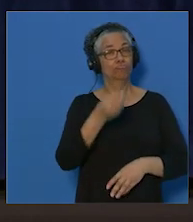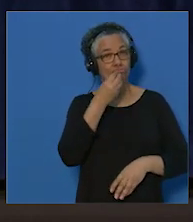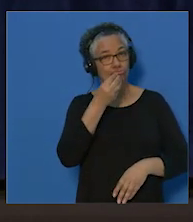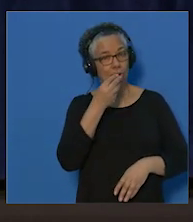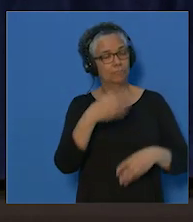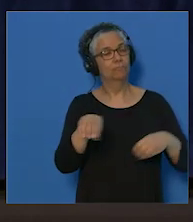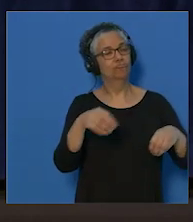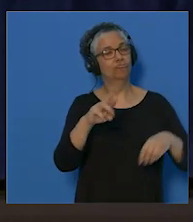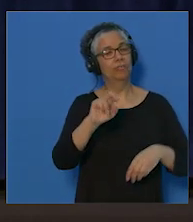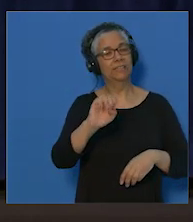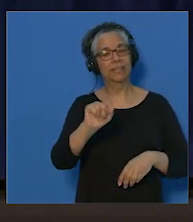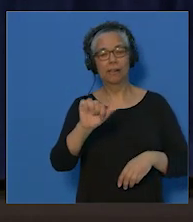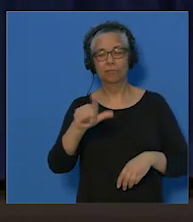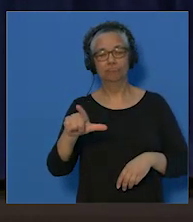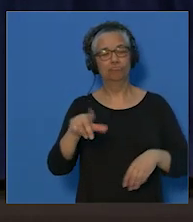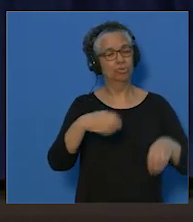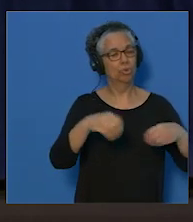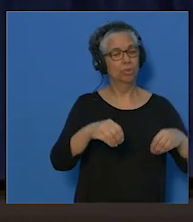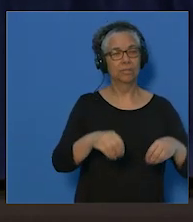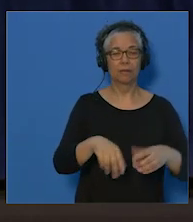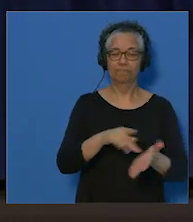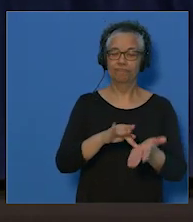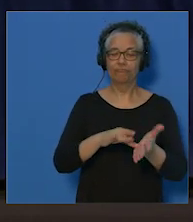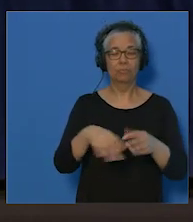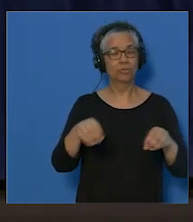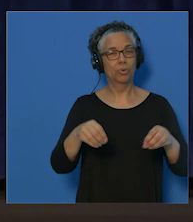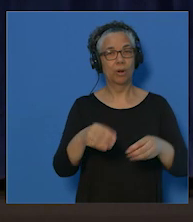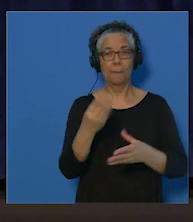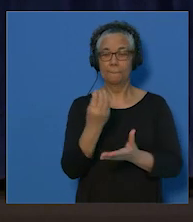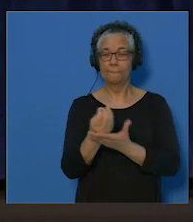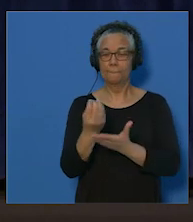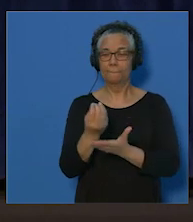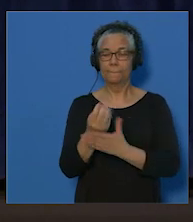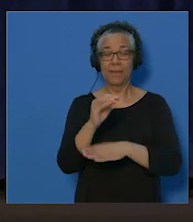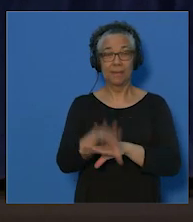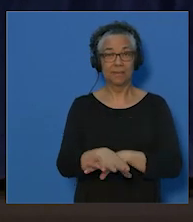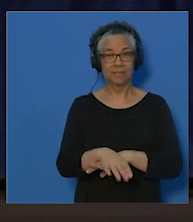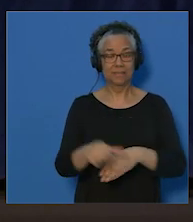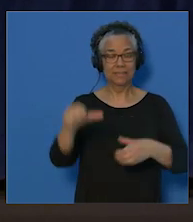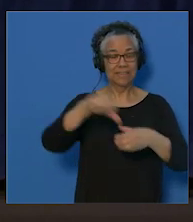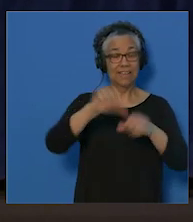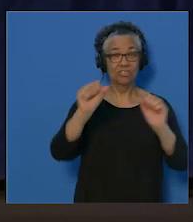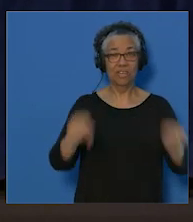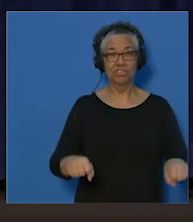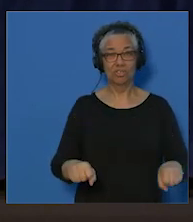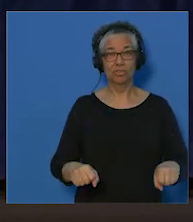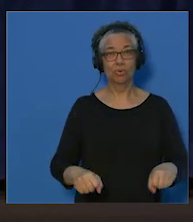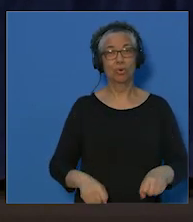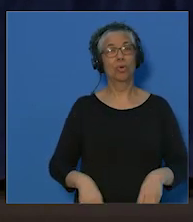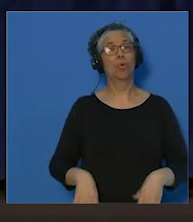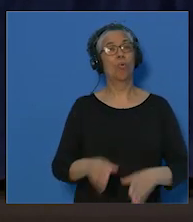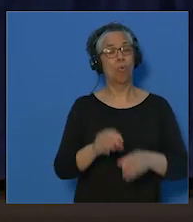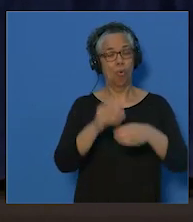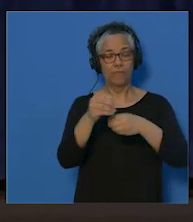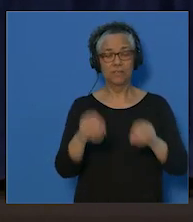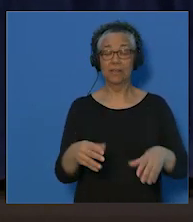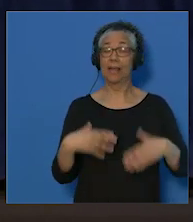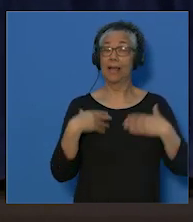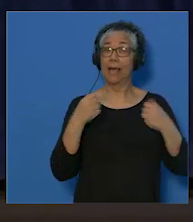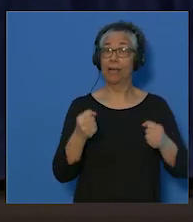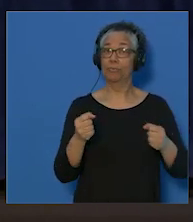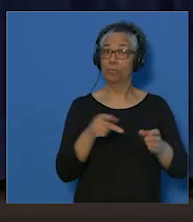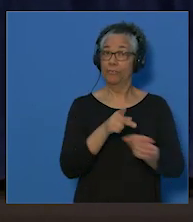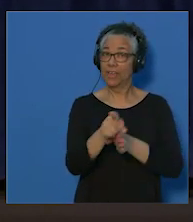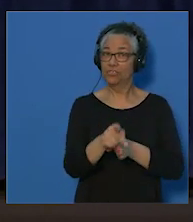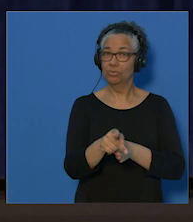stores, pharmacies, banks, gas stations, office of a registered health professional, clinic, hospital, or